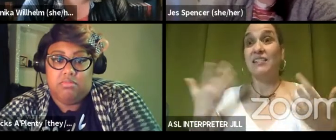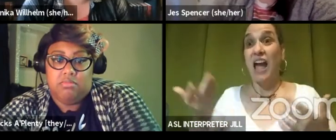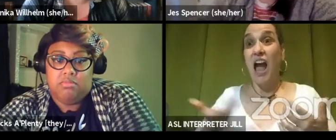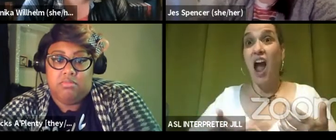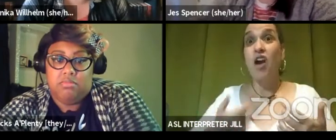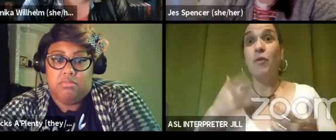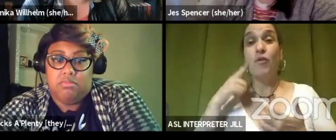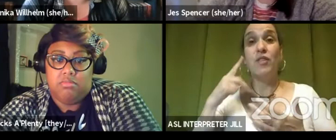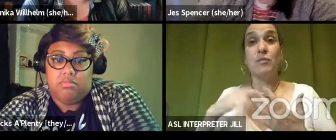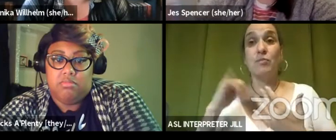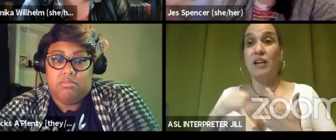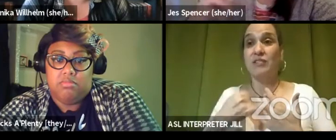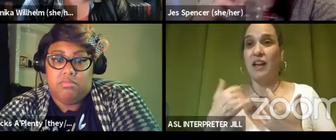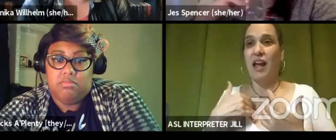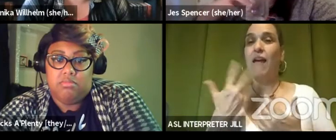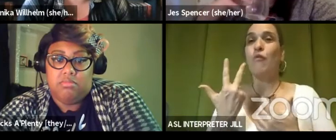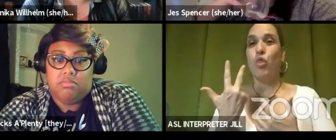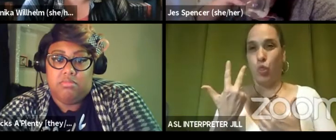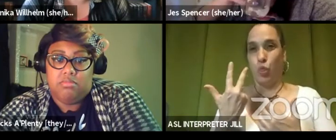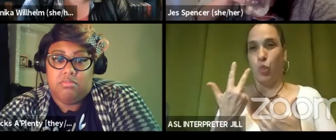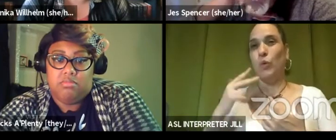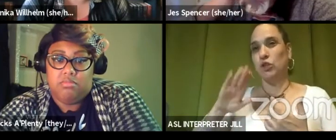project. I had 3 littles,